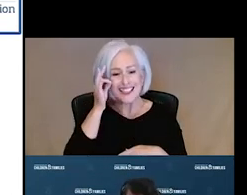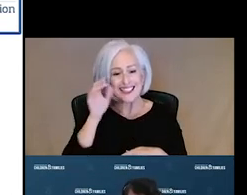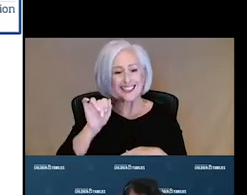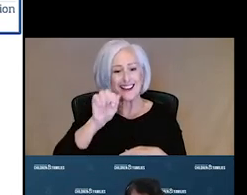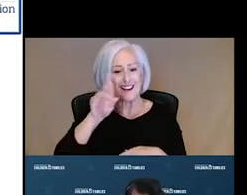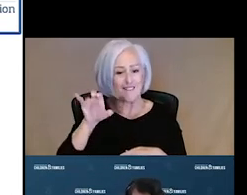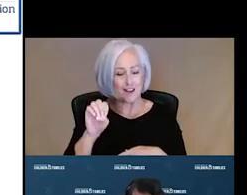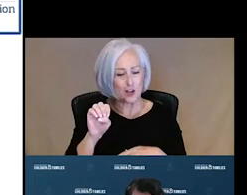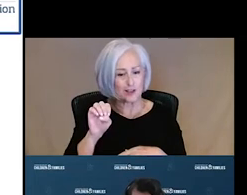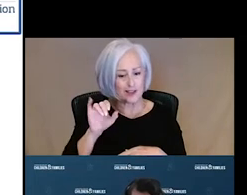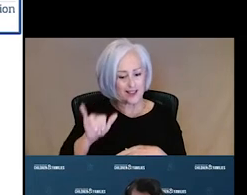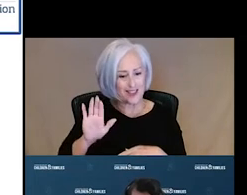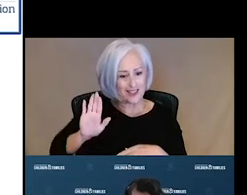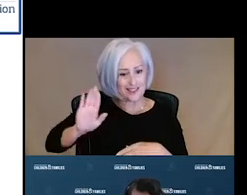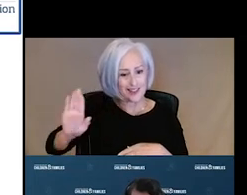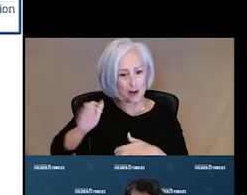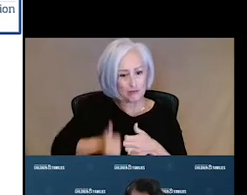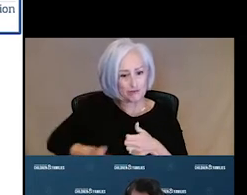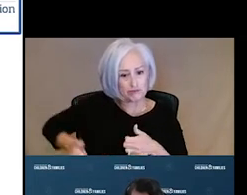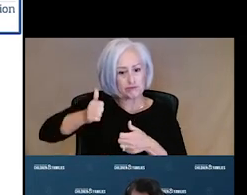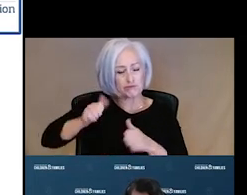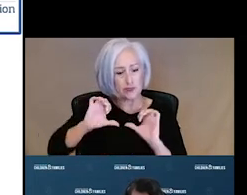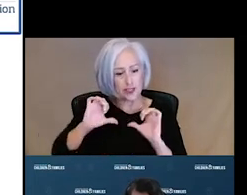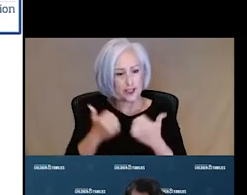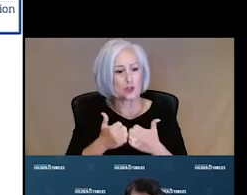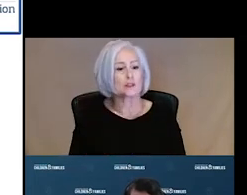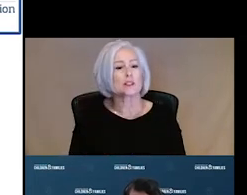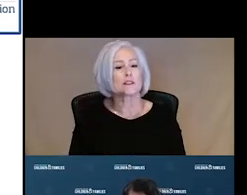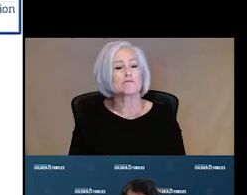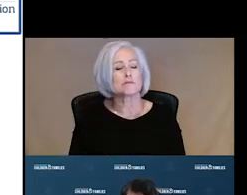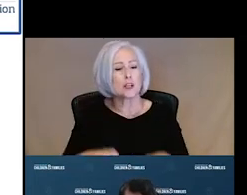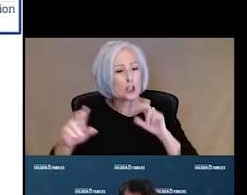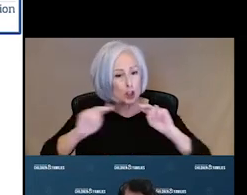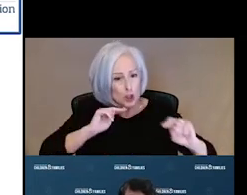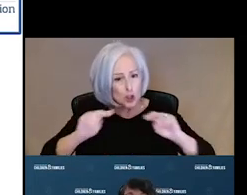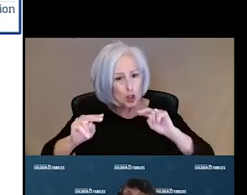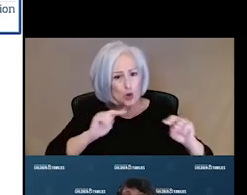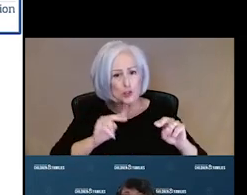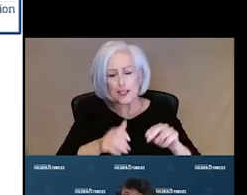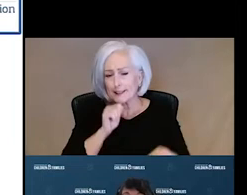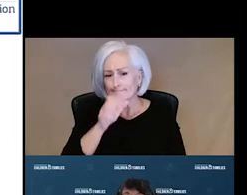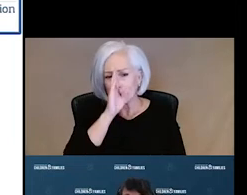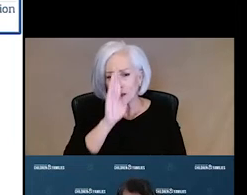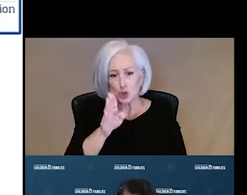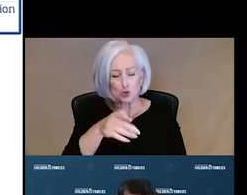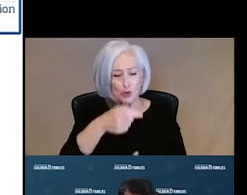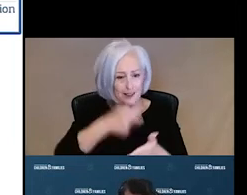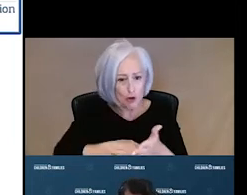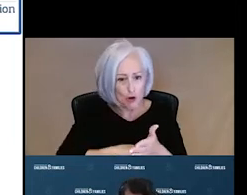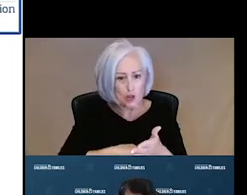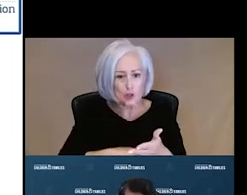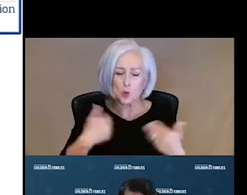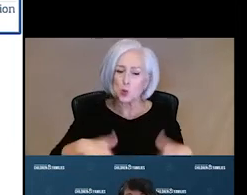agency. Negotiating an indirect rate is time intensive and requires accounting